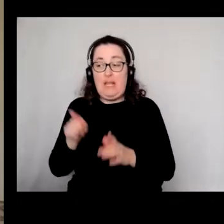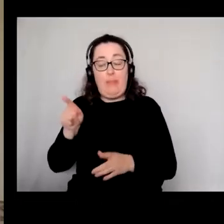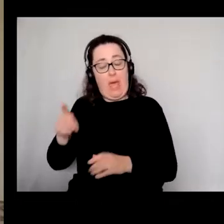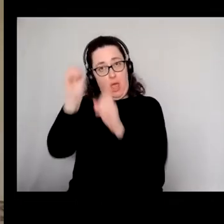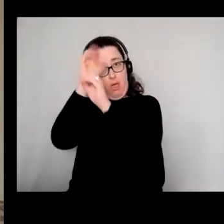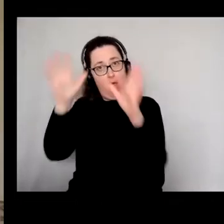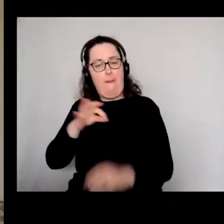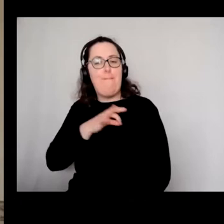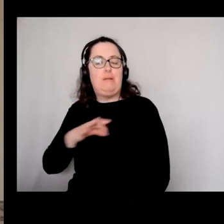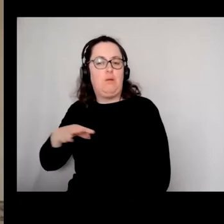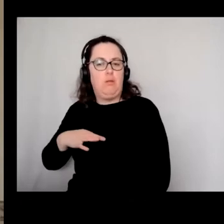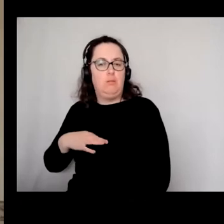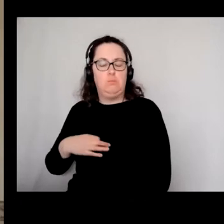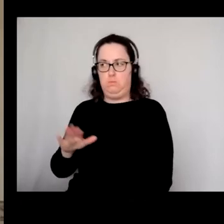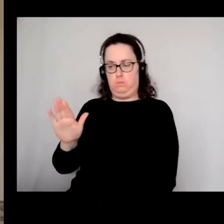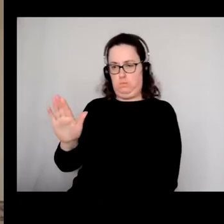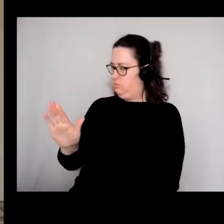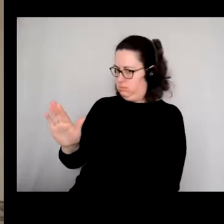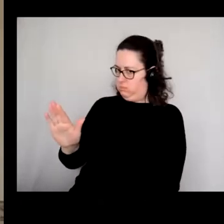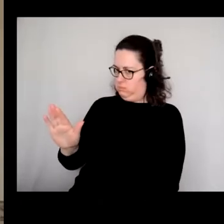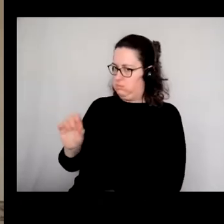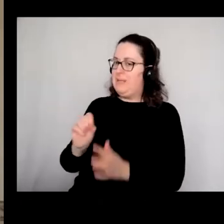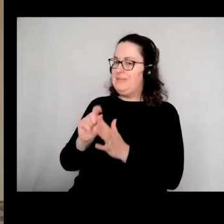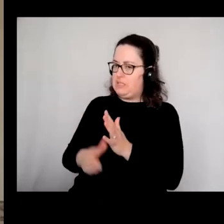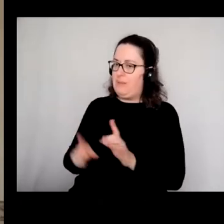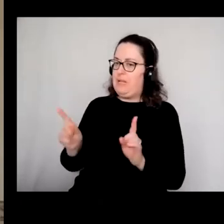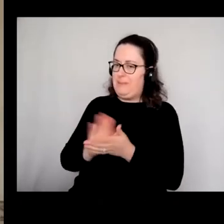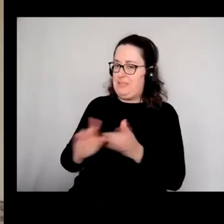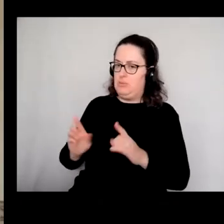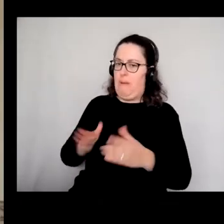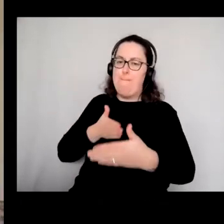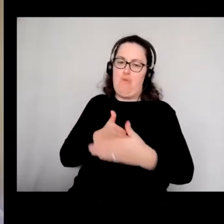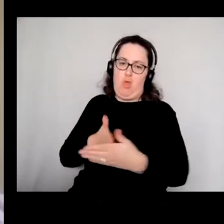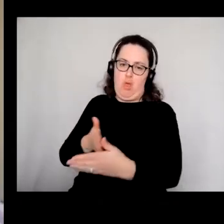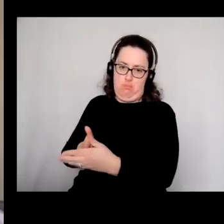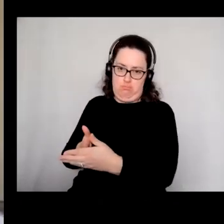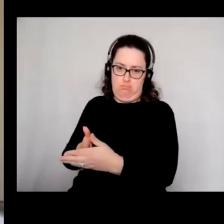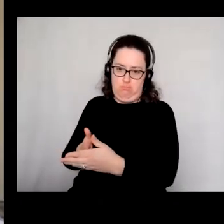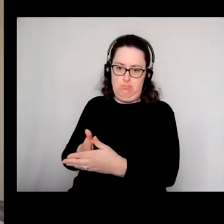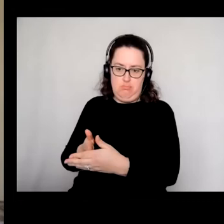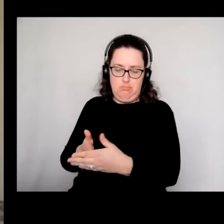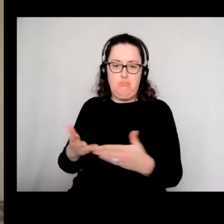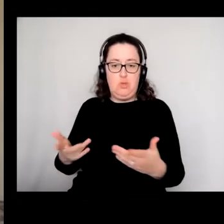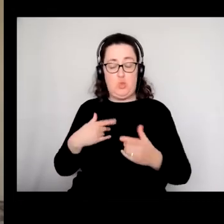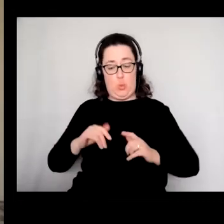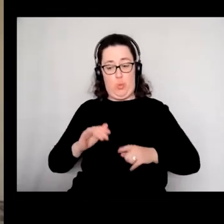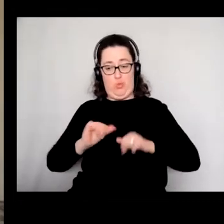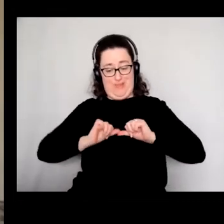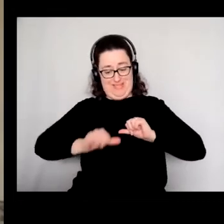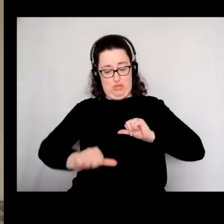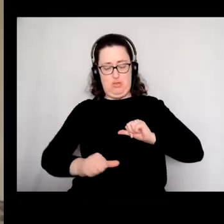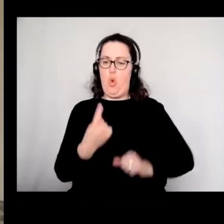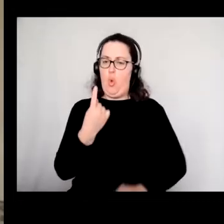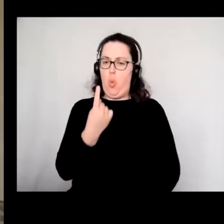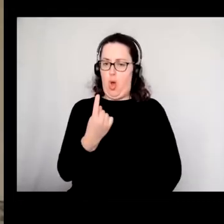which was medical. And we said, no, disability is one thing, it's barriers. So we basically made the entire series with the one